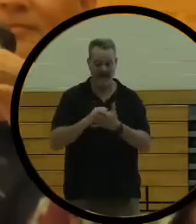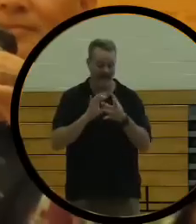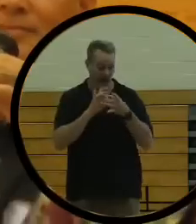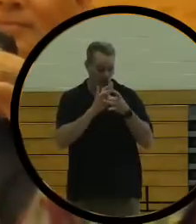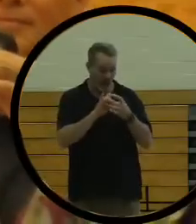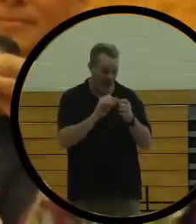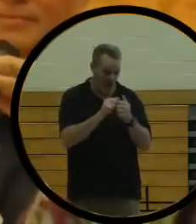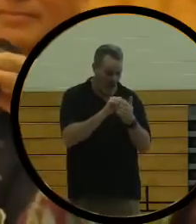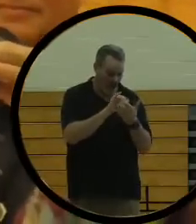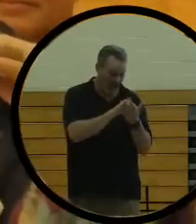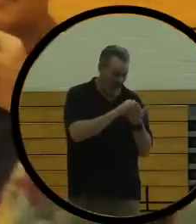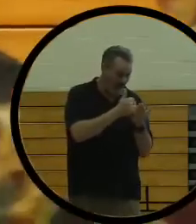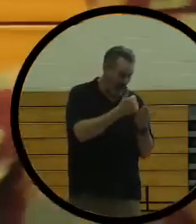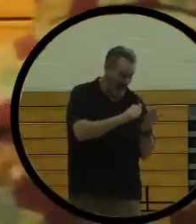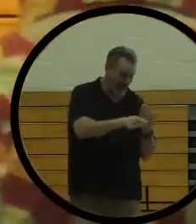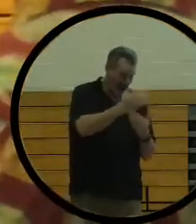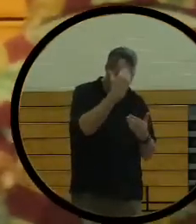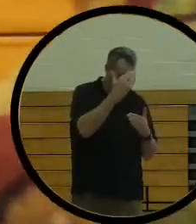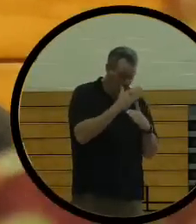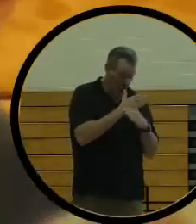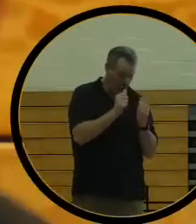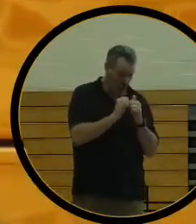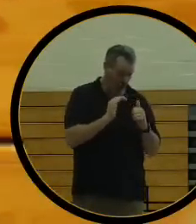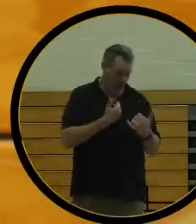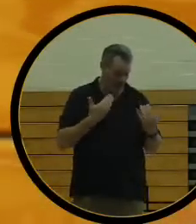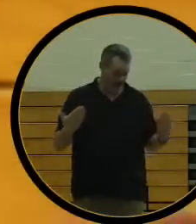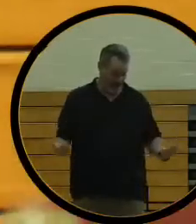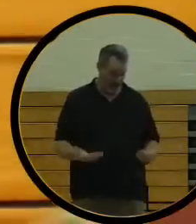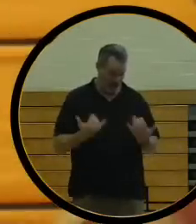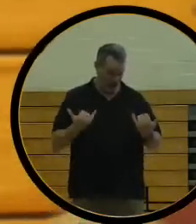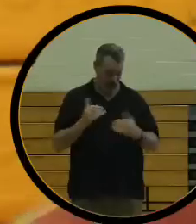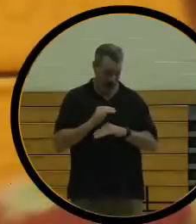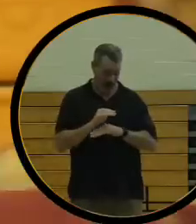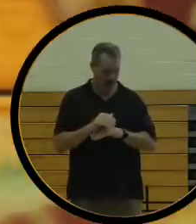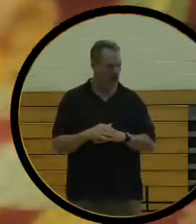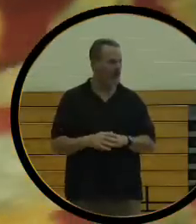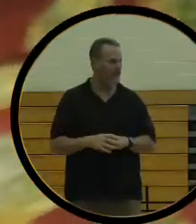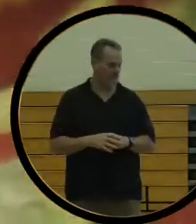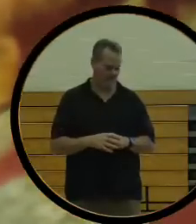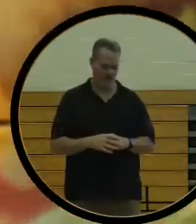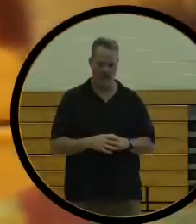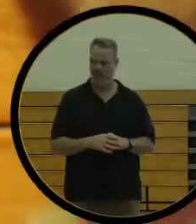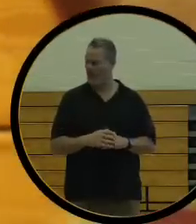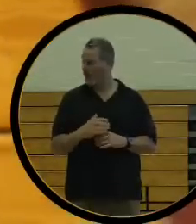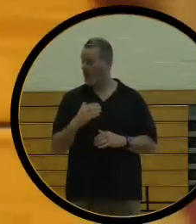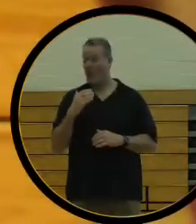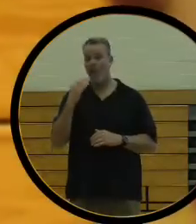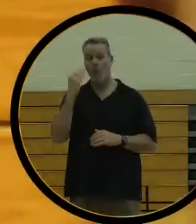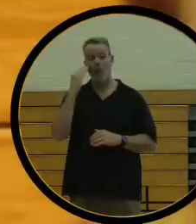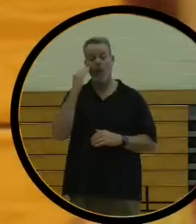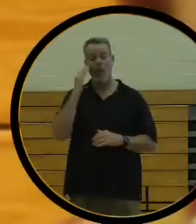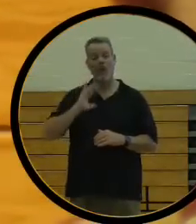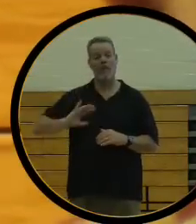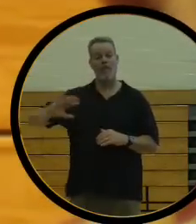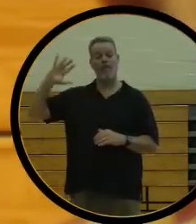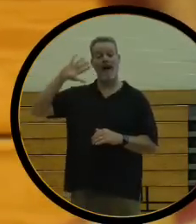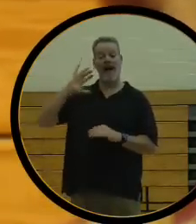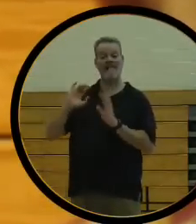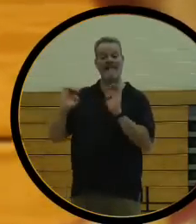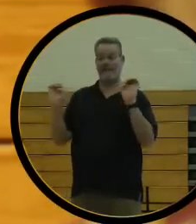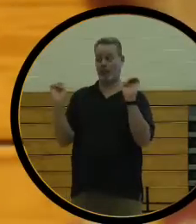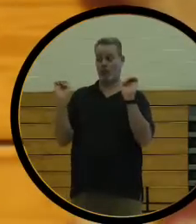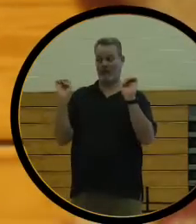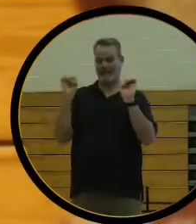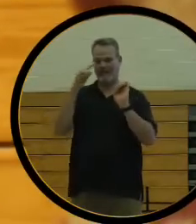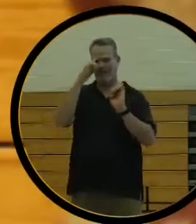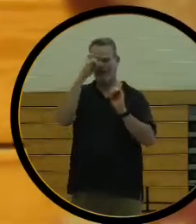to anything that you can share with us here this evening? Well, we know in past emergencies, because of the use